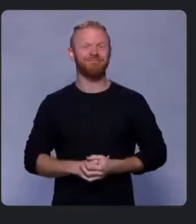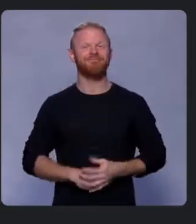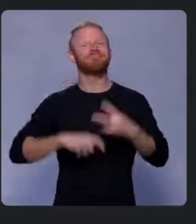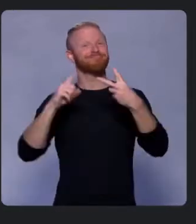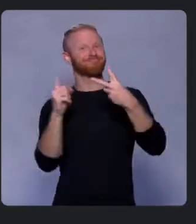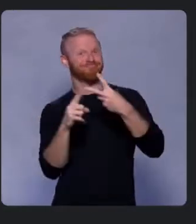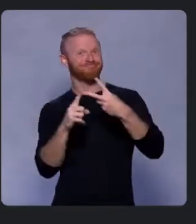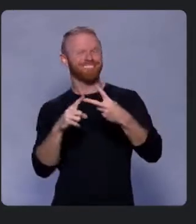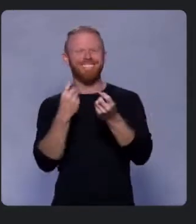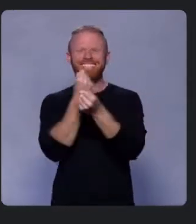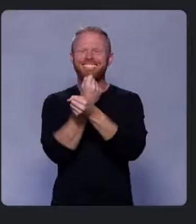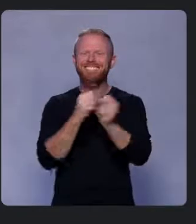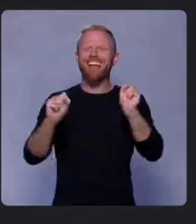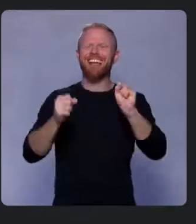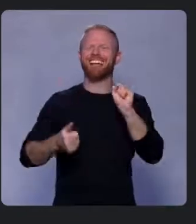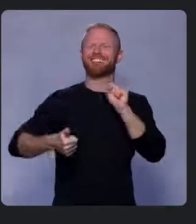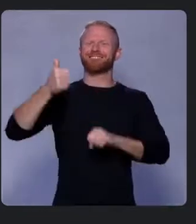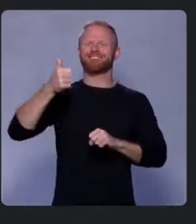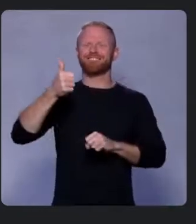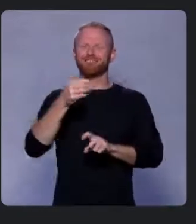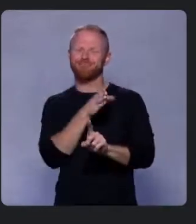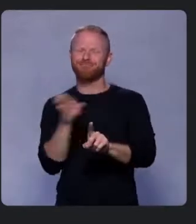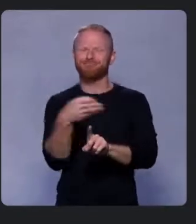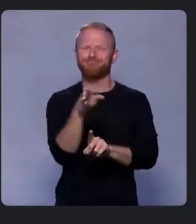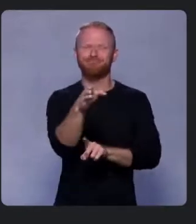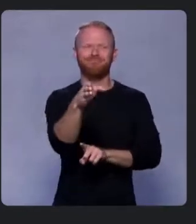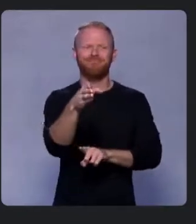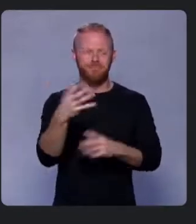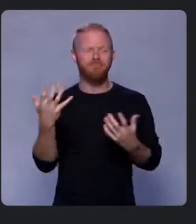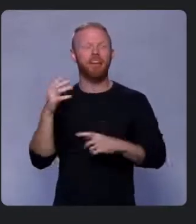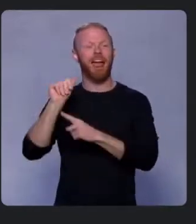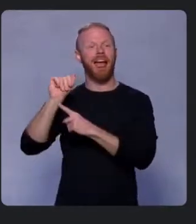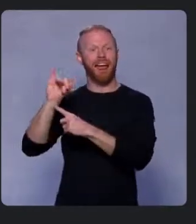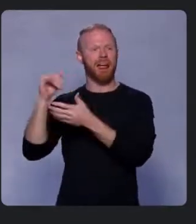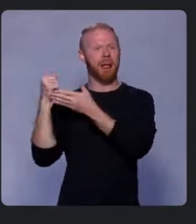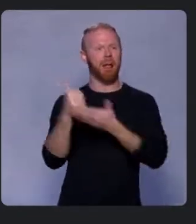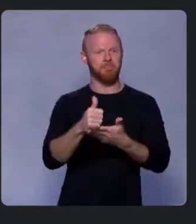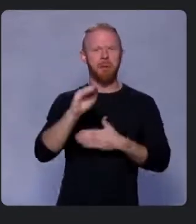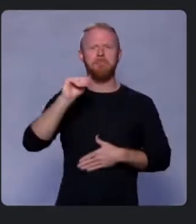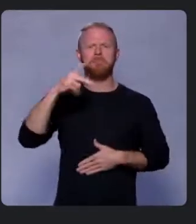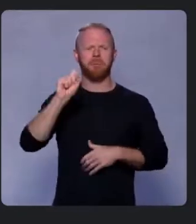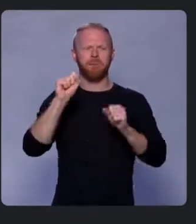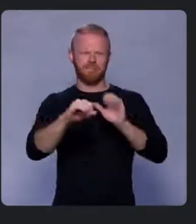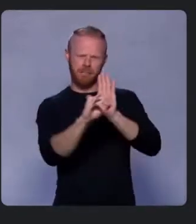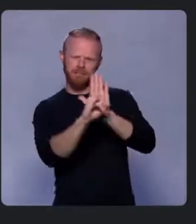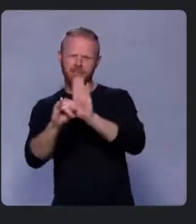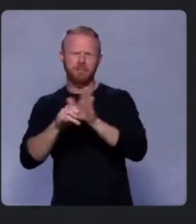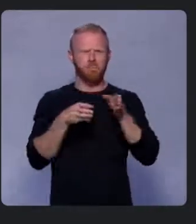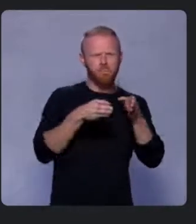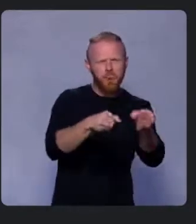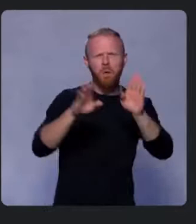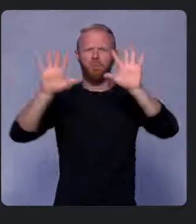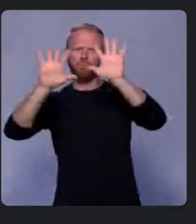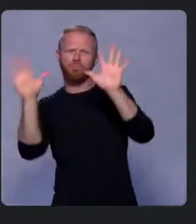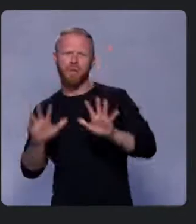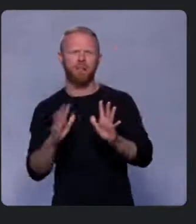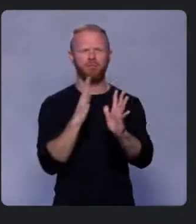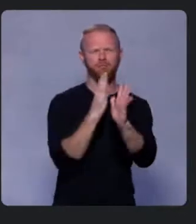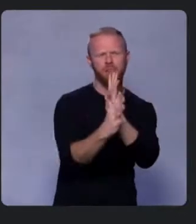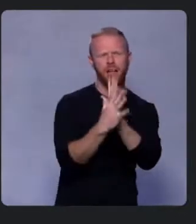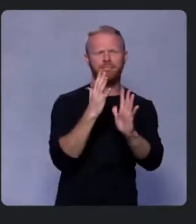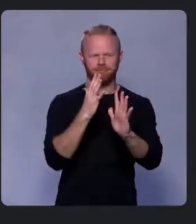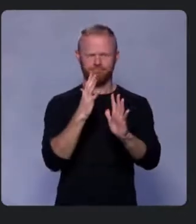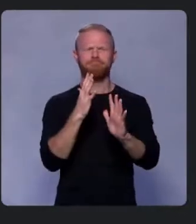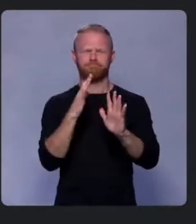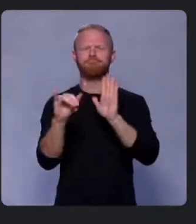Second, safer routing. Powered by AI, maps can identify road, weather, and traffic conditions where